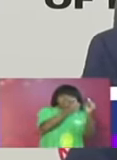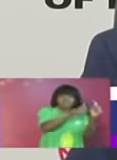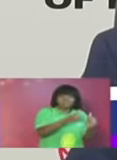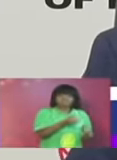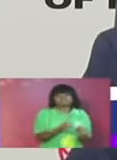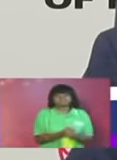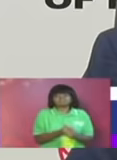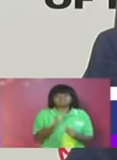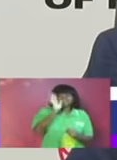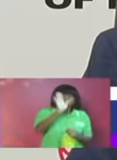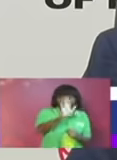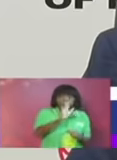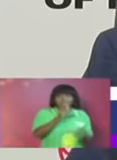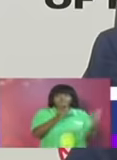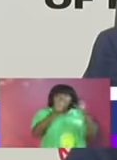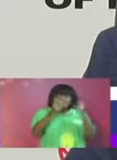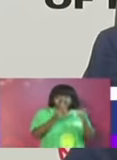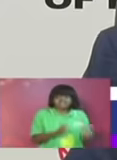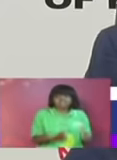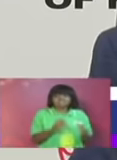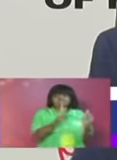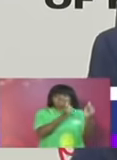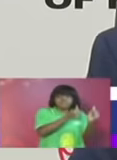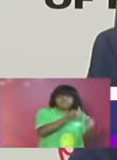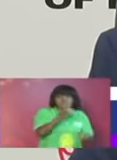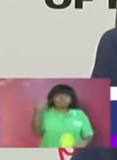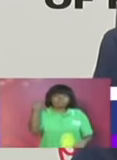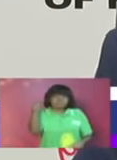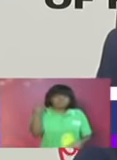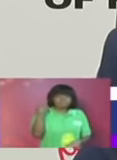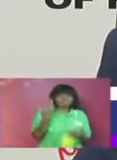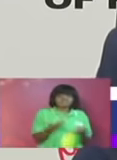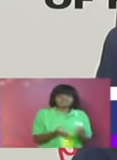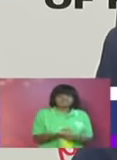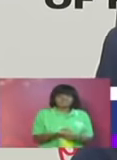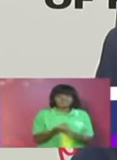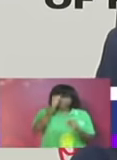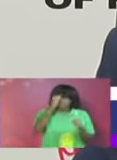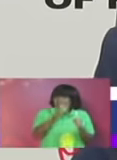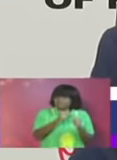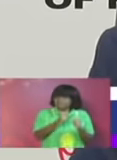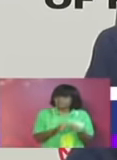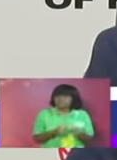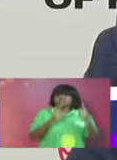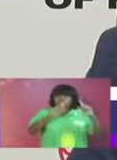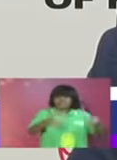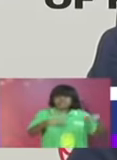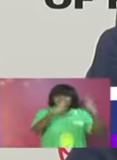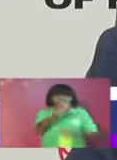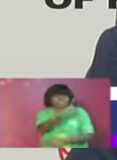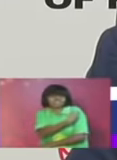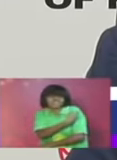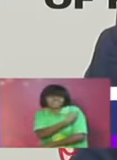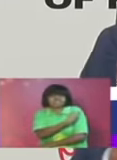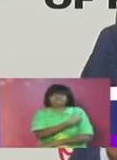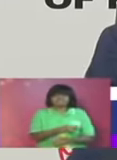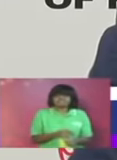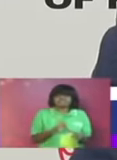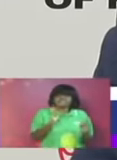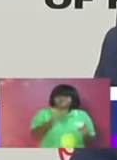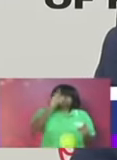your management team. If they took the vaccine, then you can trust them to lead you. But this